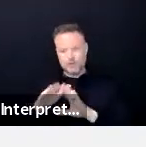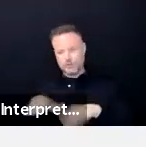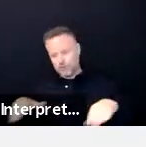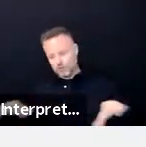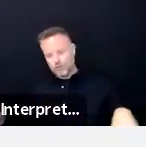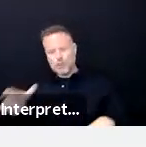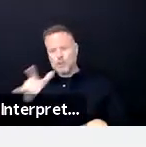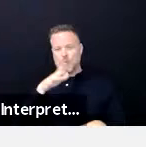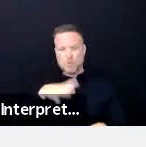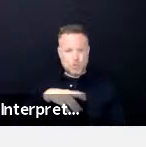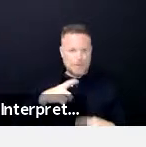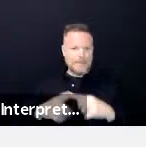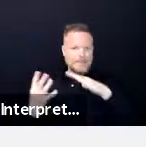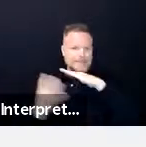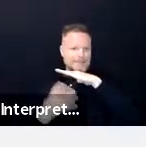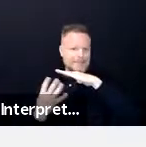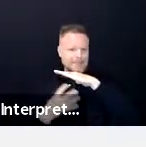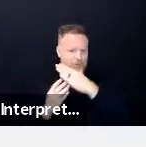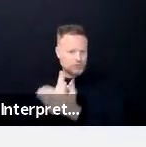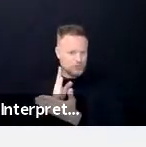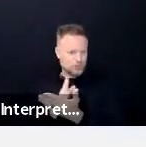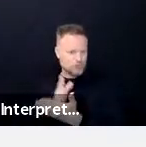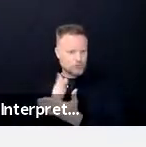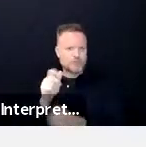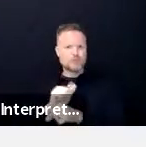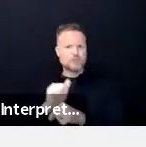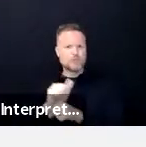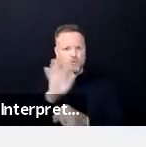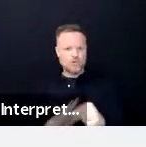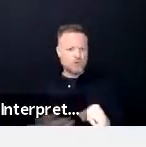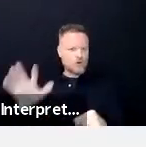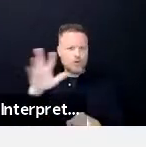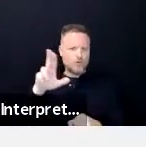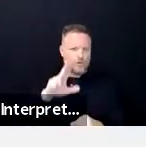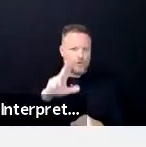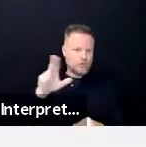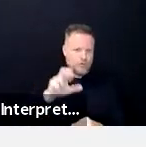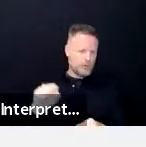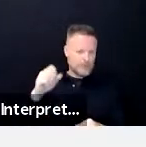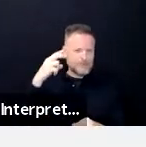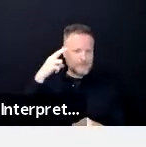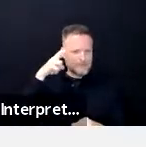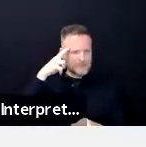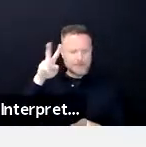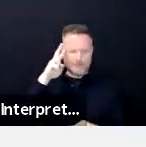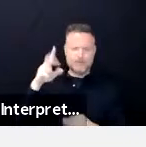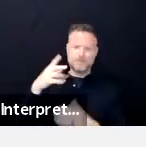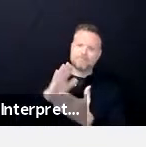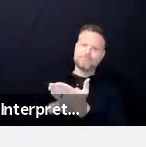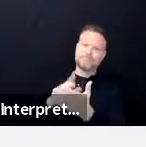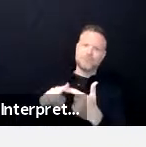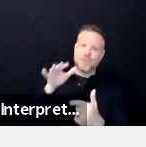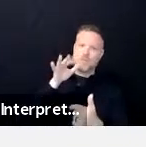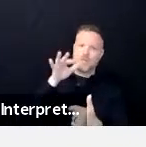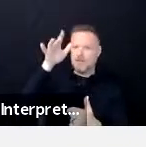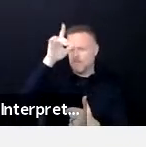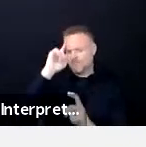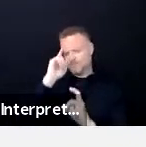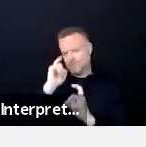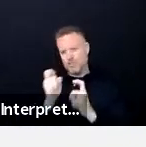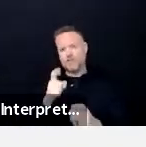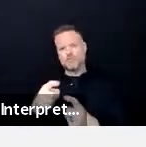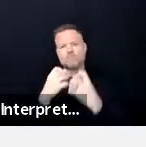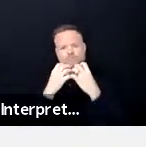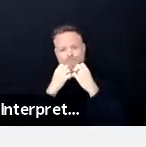immigrants' rights, whose work has taken her throughout the US and Mexico. Aude credits her mother and father for instilling in her a value system